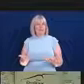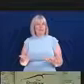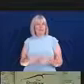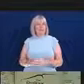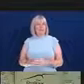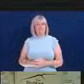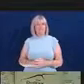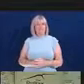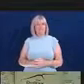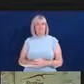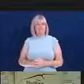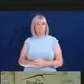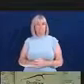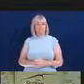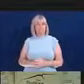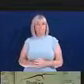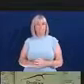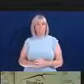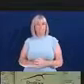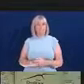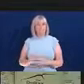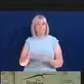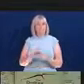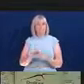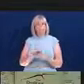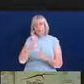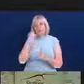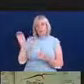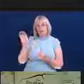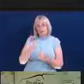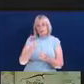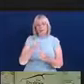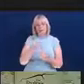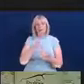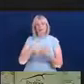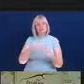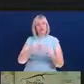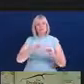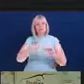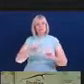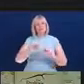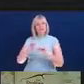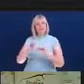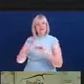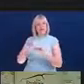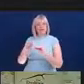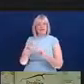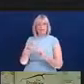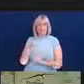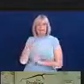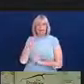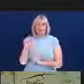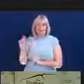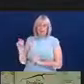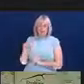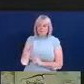You can also get funding towards staff training. It may not be a great deal of money towards the staff training. They